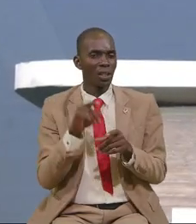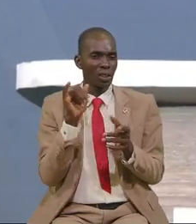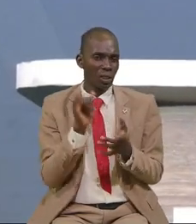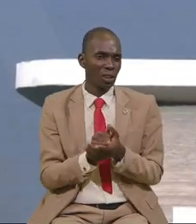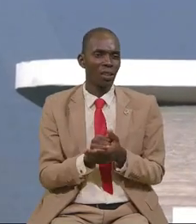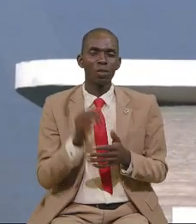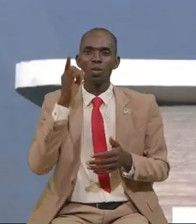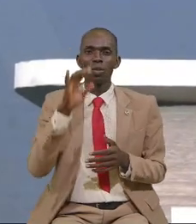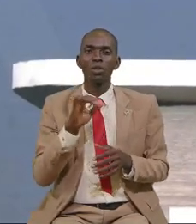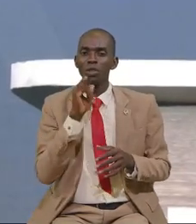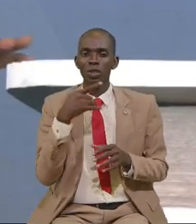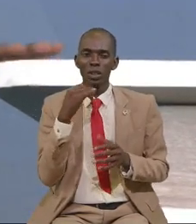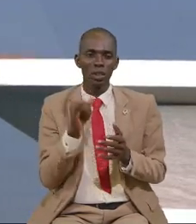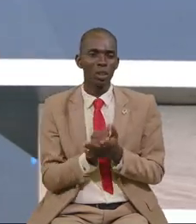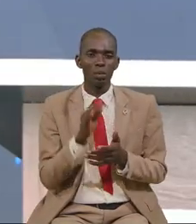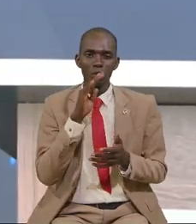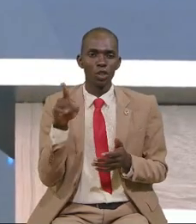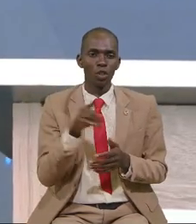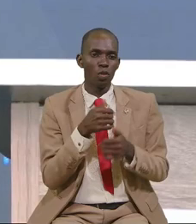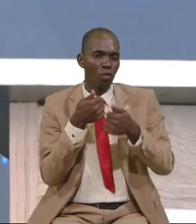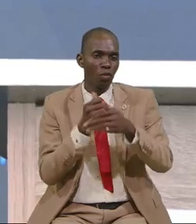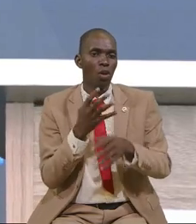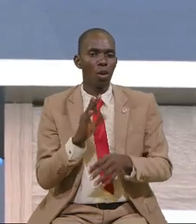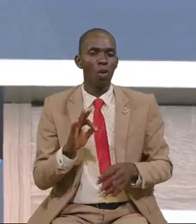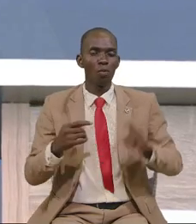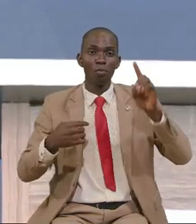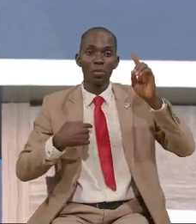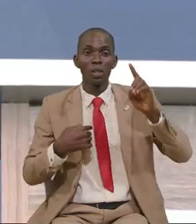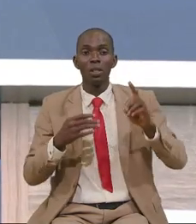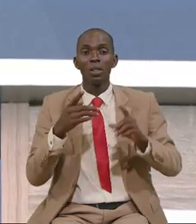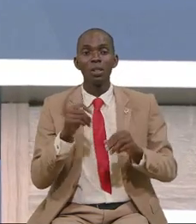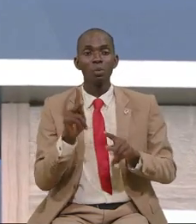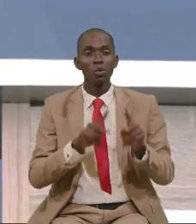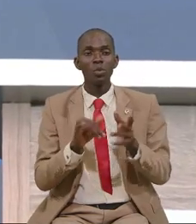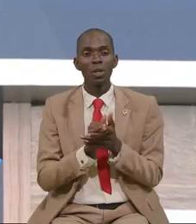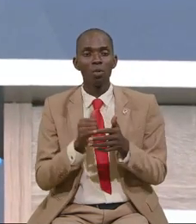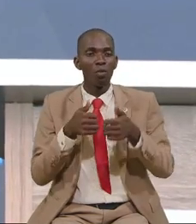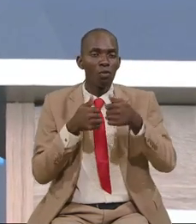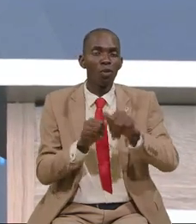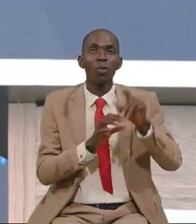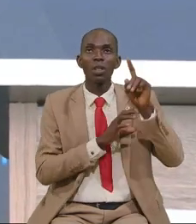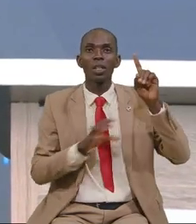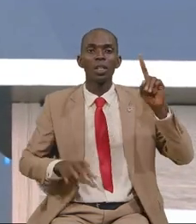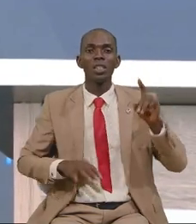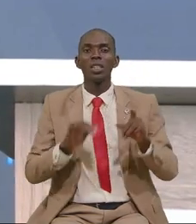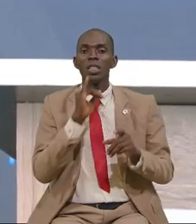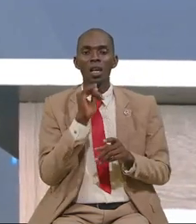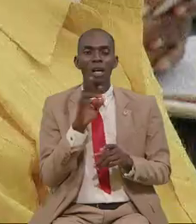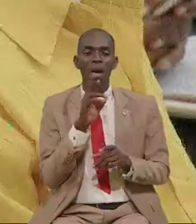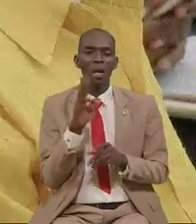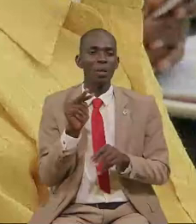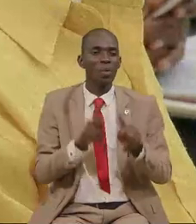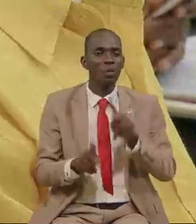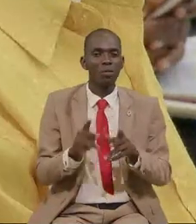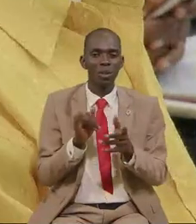followers of me. A person that will say, be ye followers of me. Christ is reigning in his life.